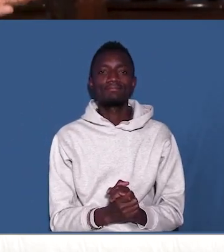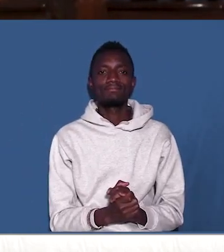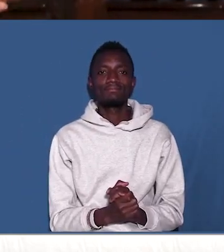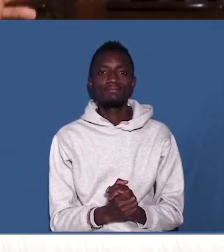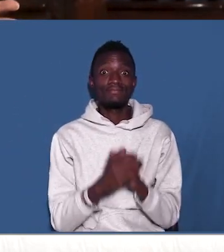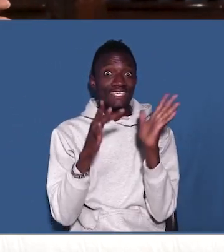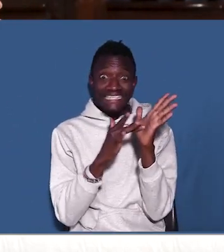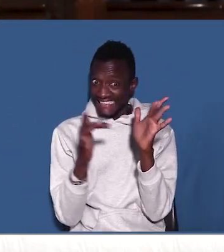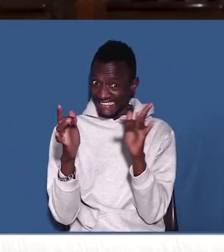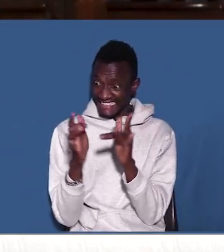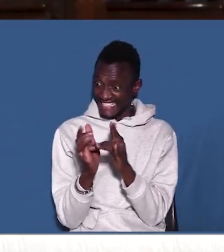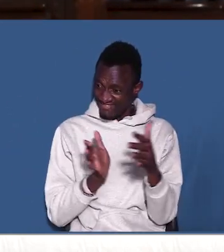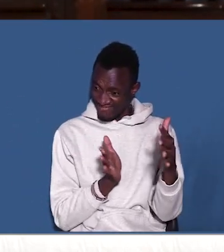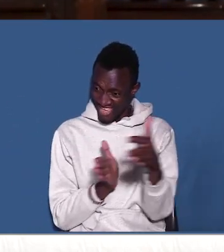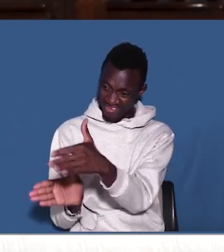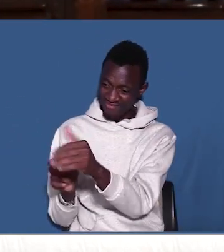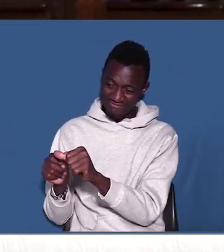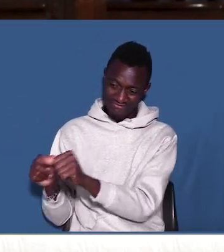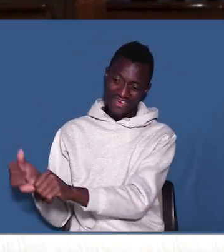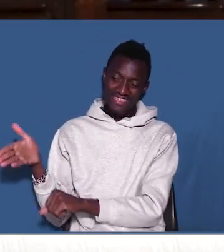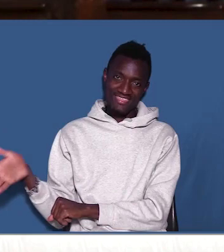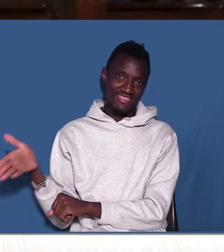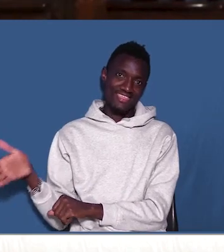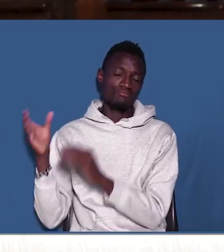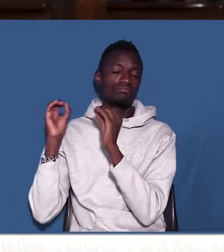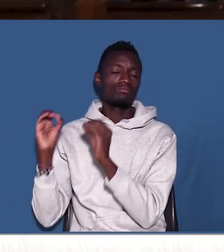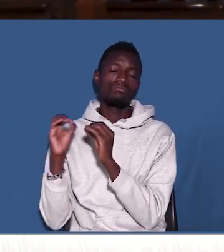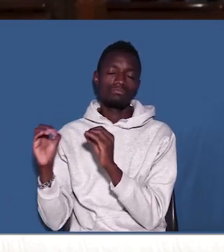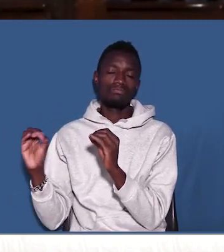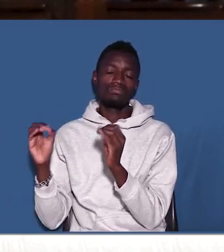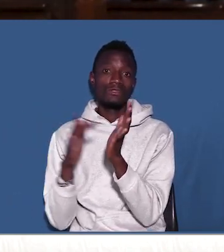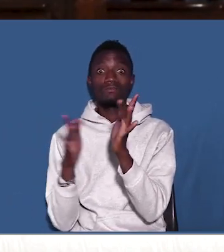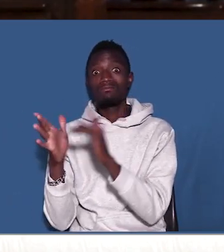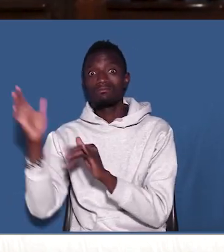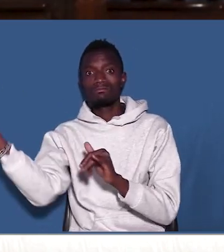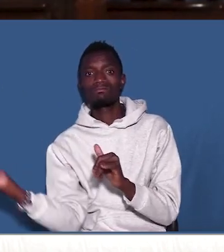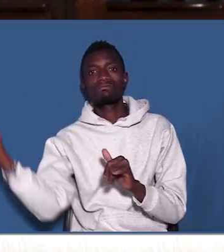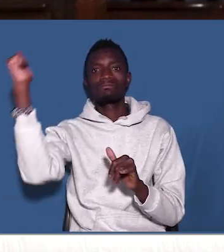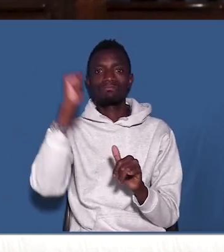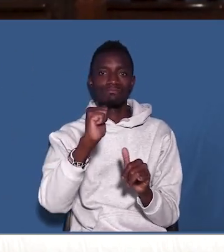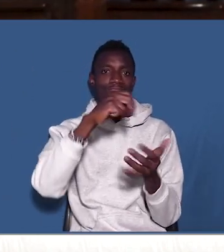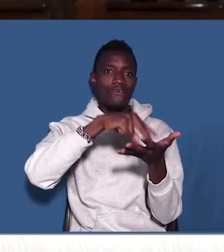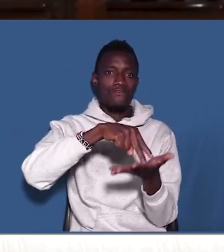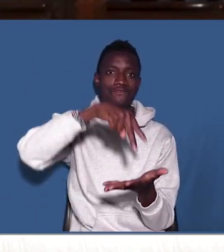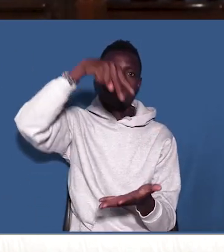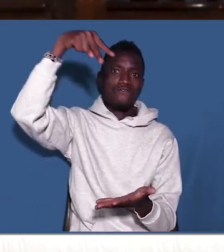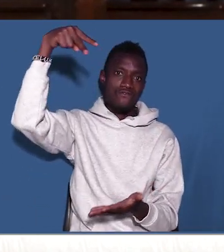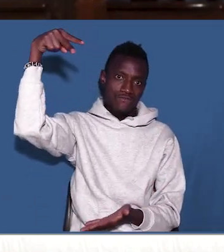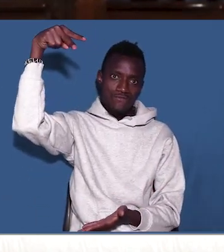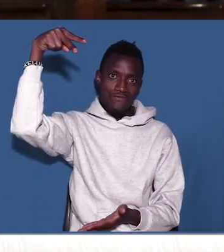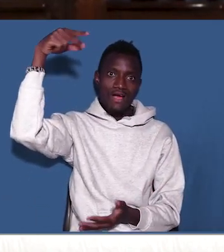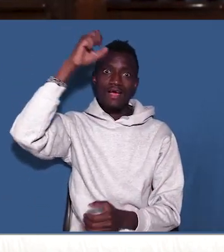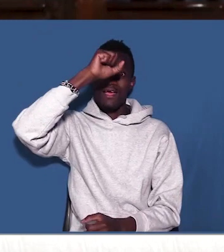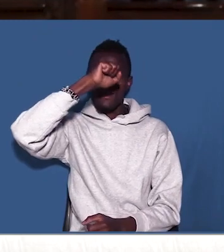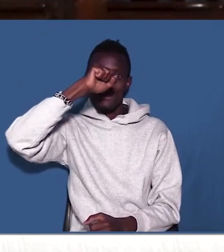grave either. He's at the right hand of God the Father, where he intercedes